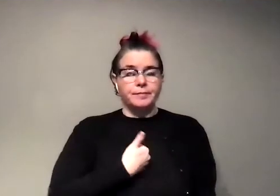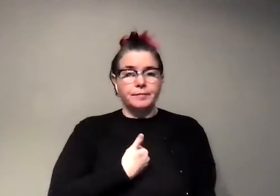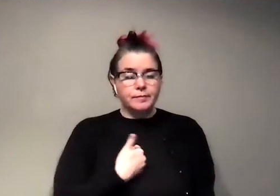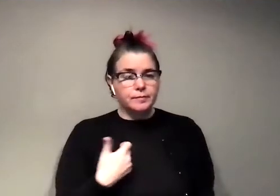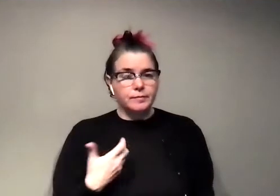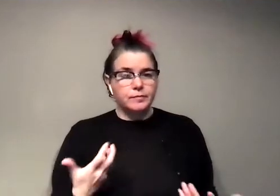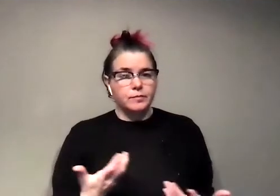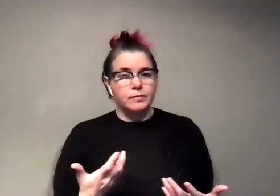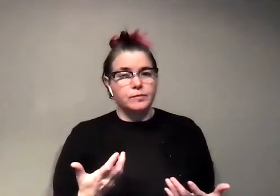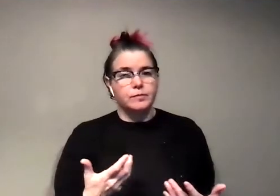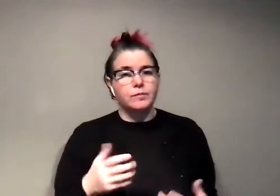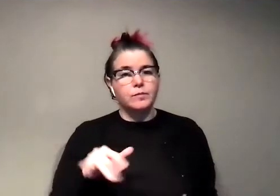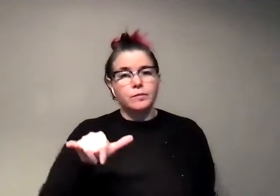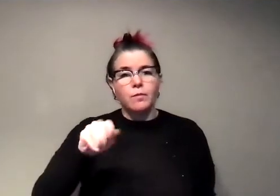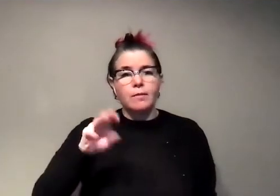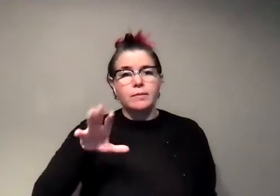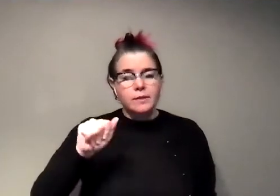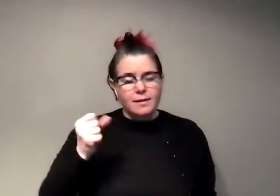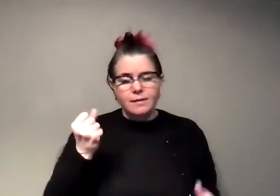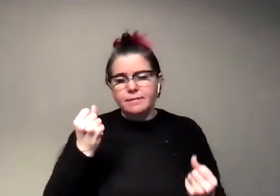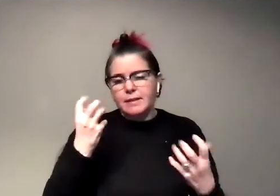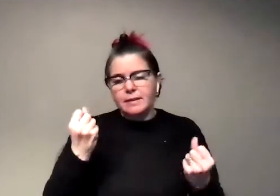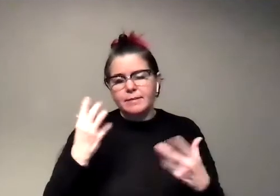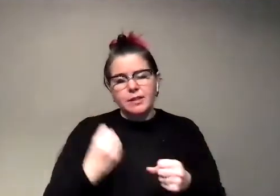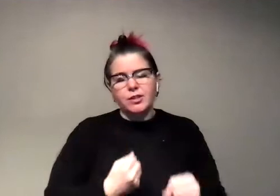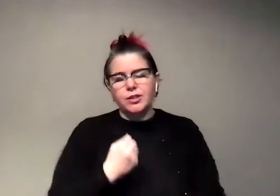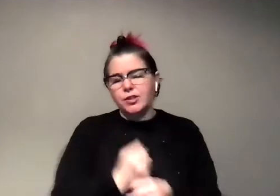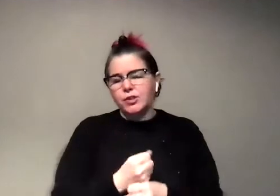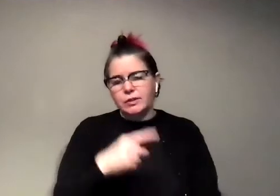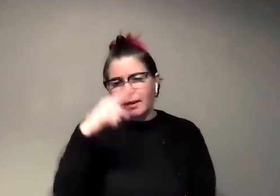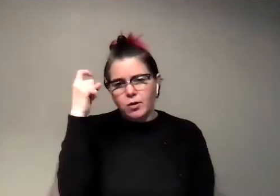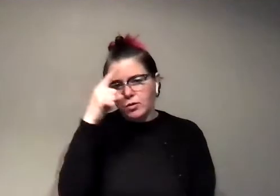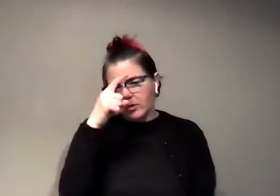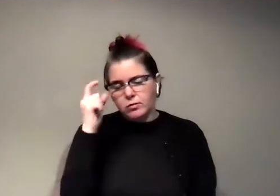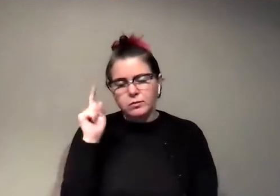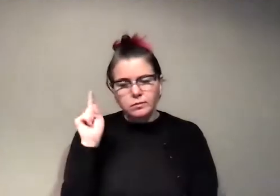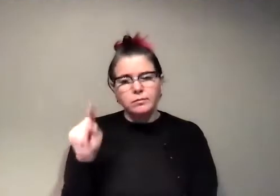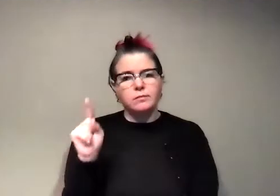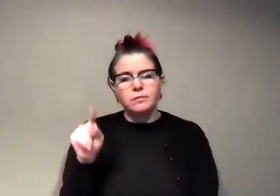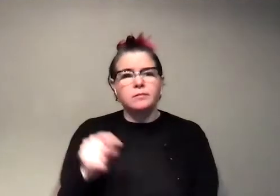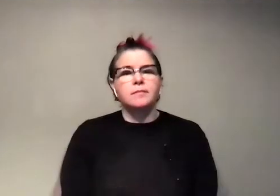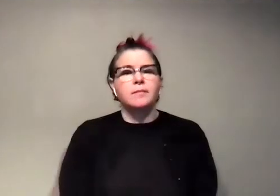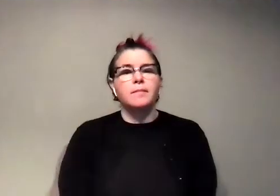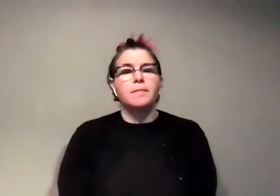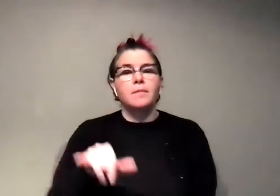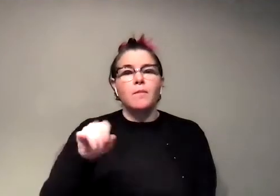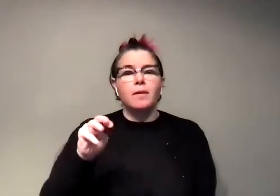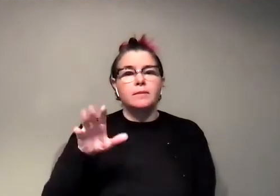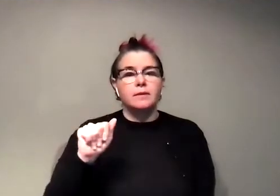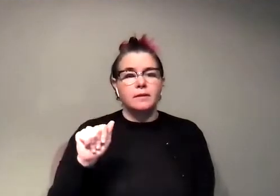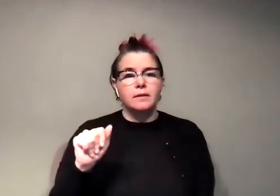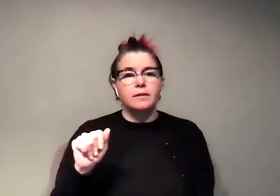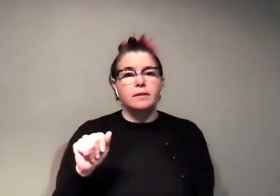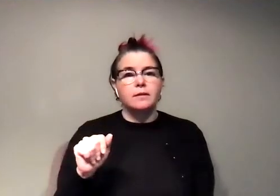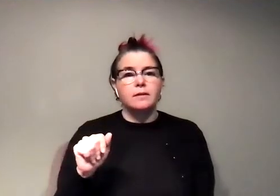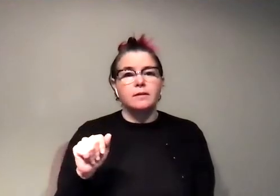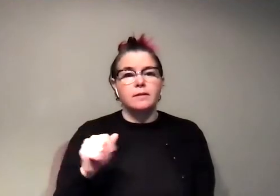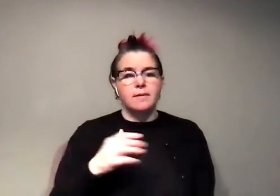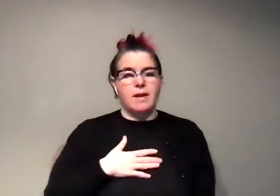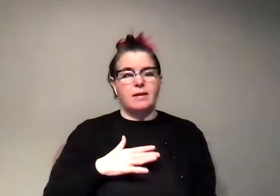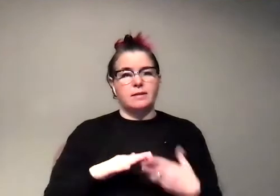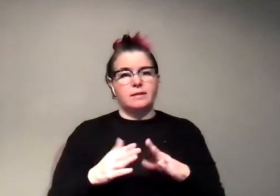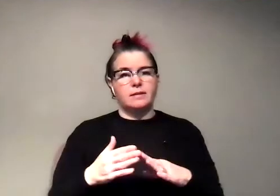I went to the YMCA for many, many years over the summer. And the YMCA in my city, which